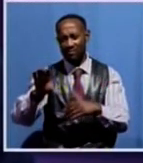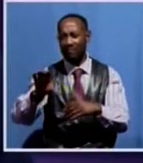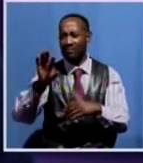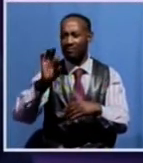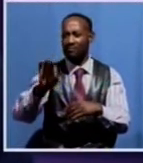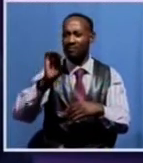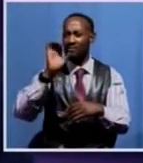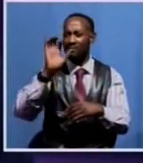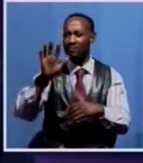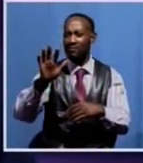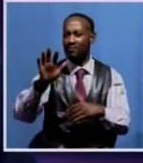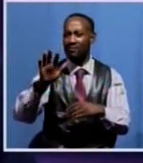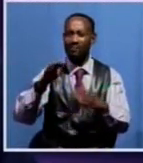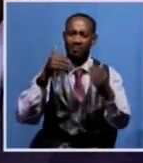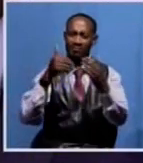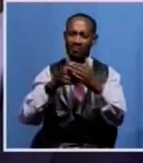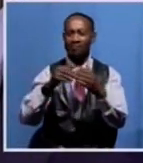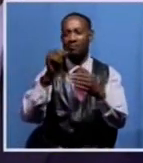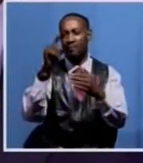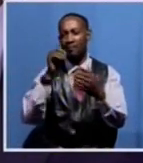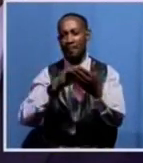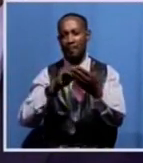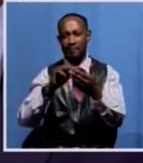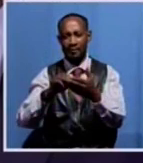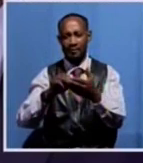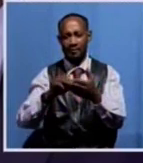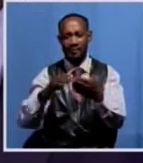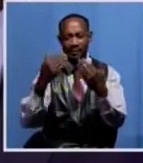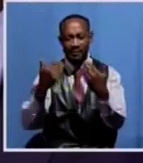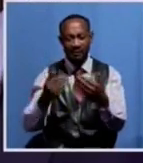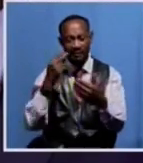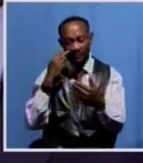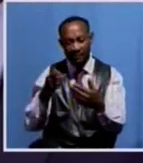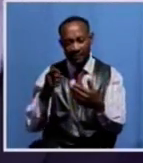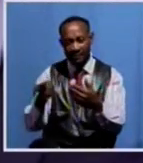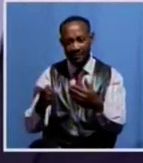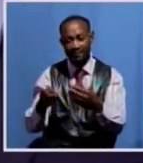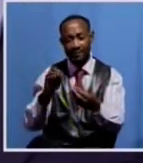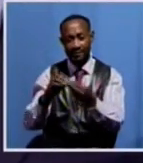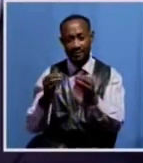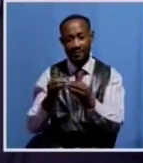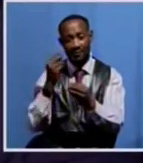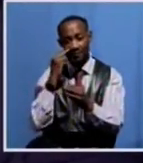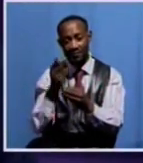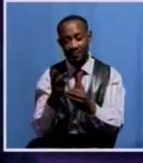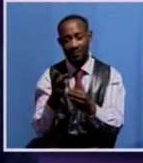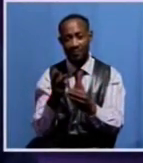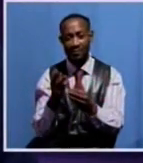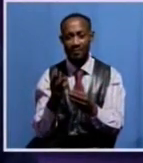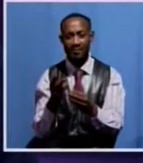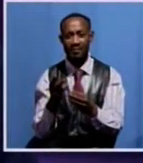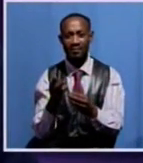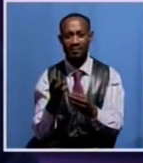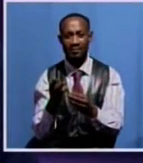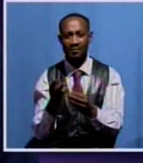895 to 611 million. Yeah, I think the number you saw there was for one institution, the Environmental